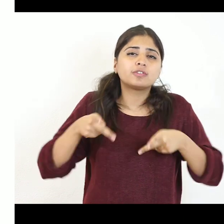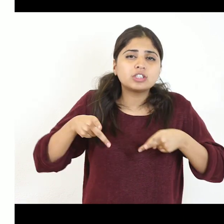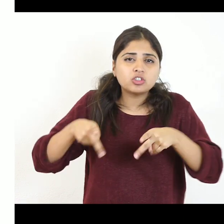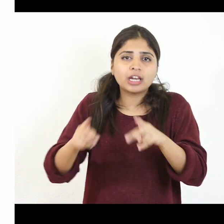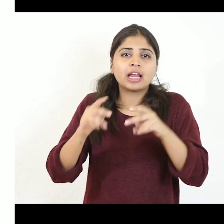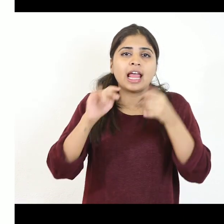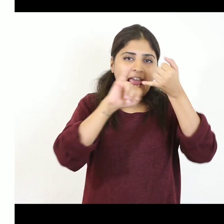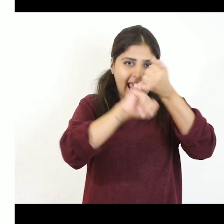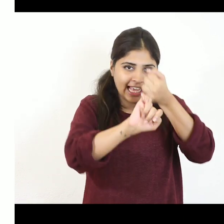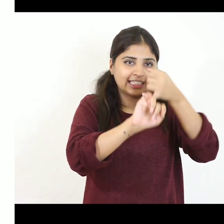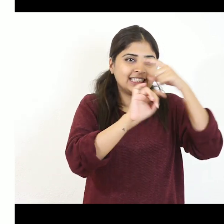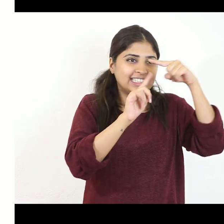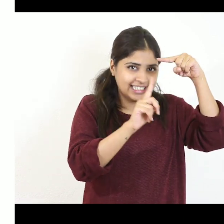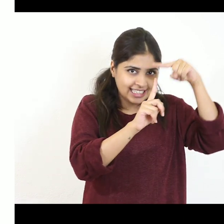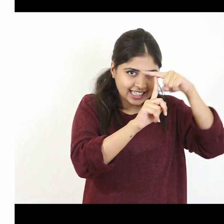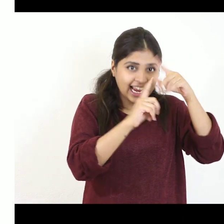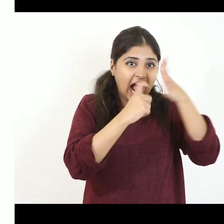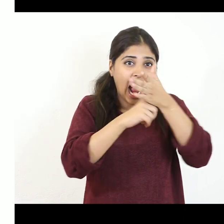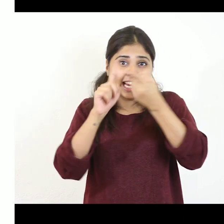drive, etc.